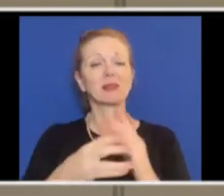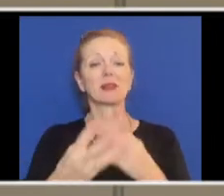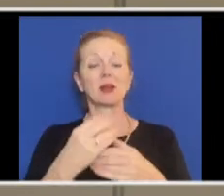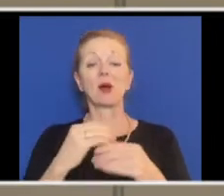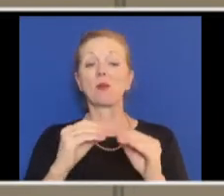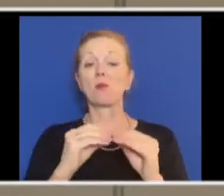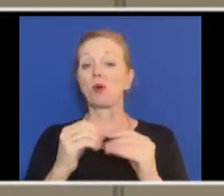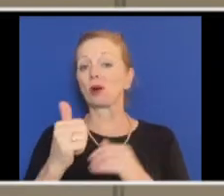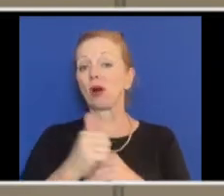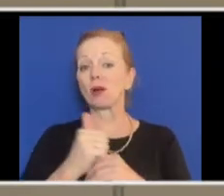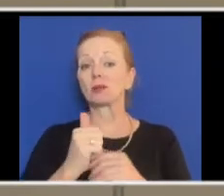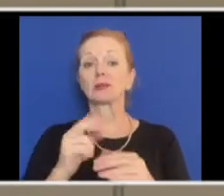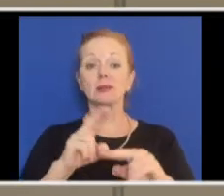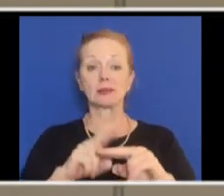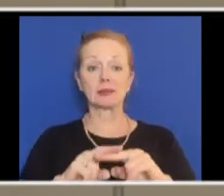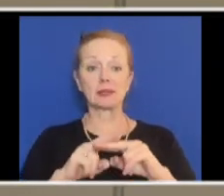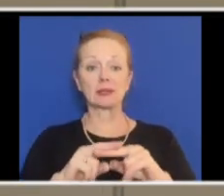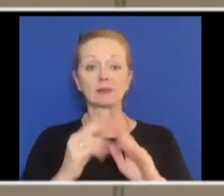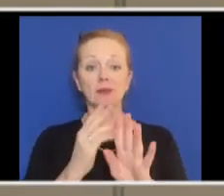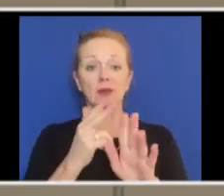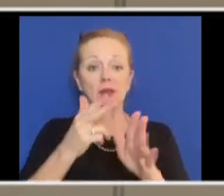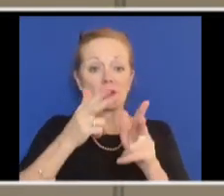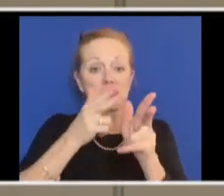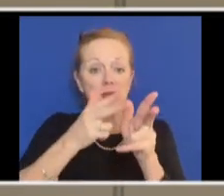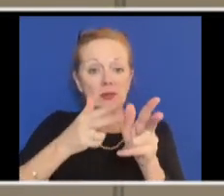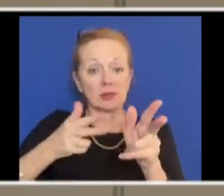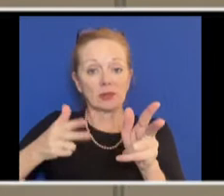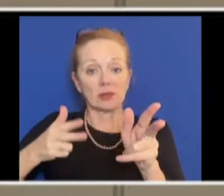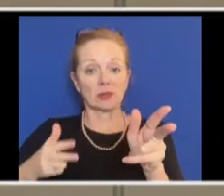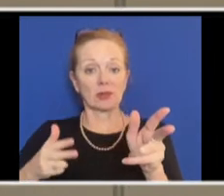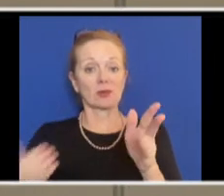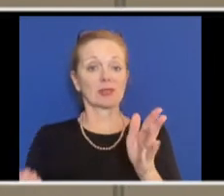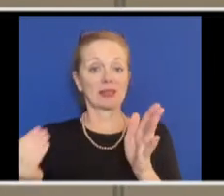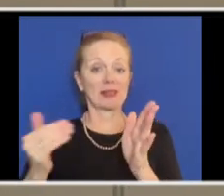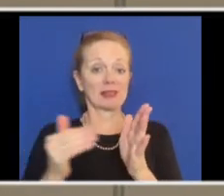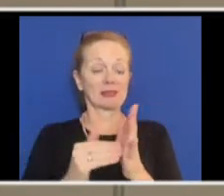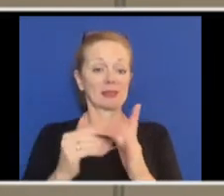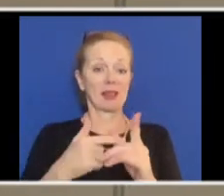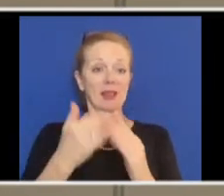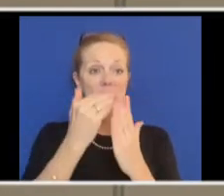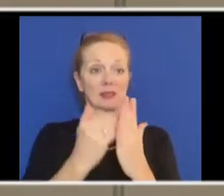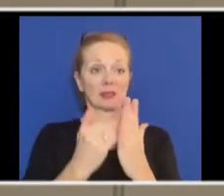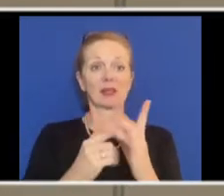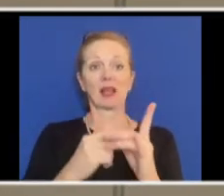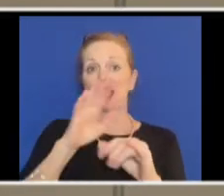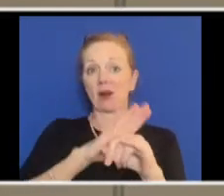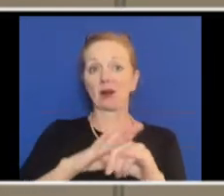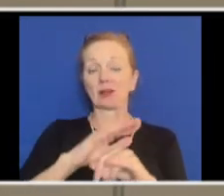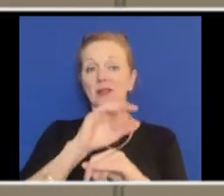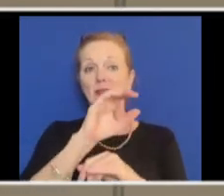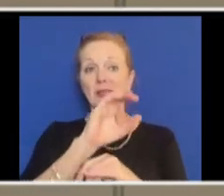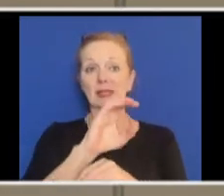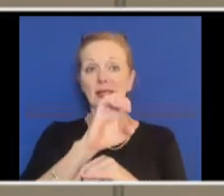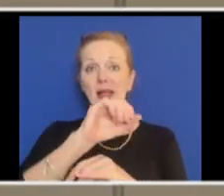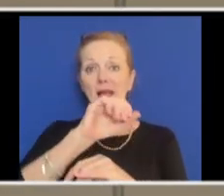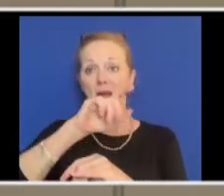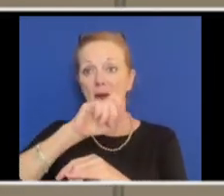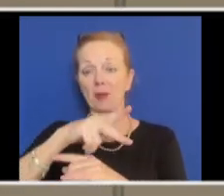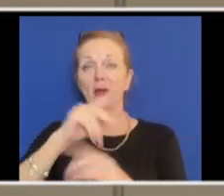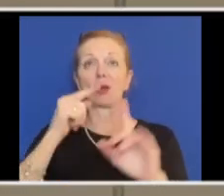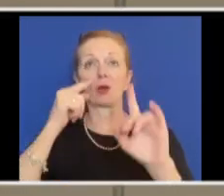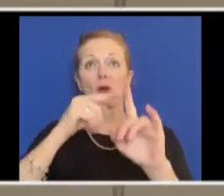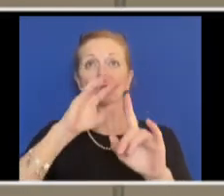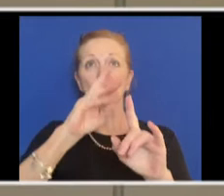more cars to sit idling in queue goes against the action areas in the C app and against goal six of the 2040